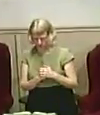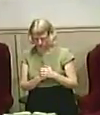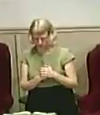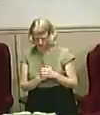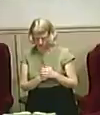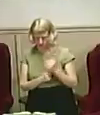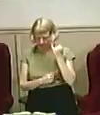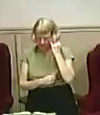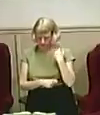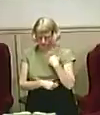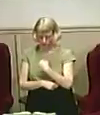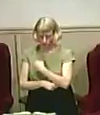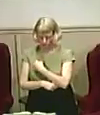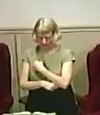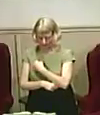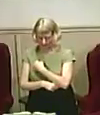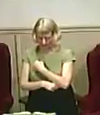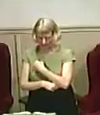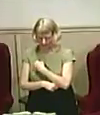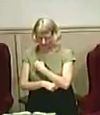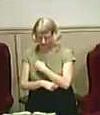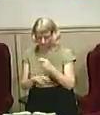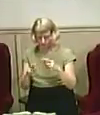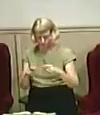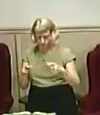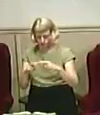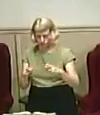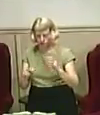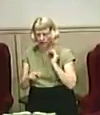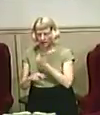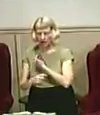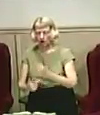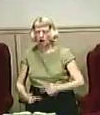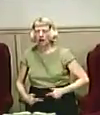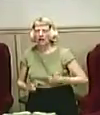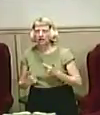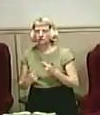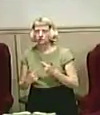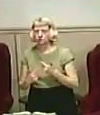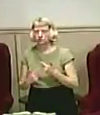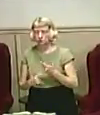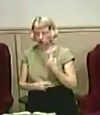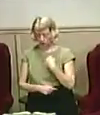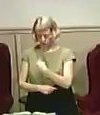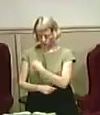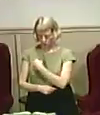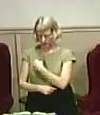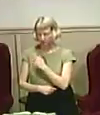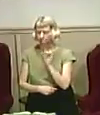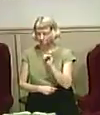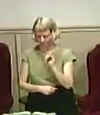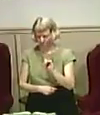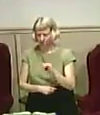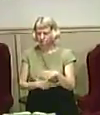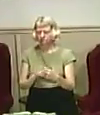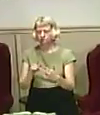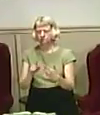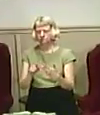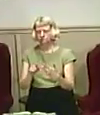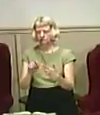If we were to truly sit down and evaluate our lives, would we come to the point where we would say, "Yes, I do all three of